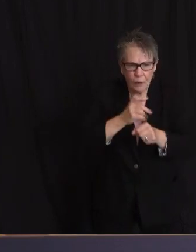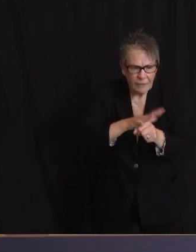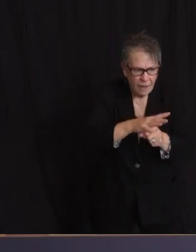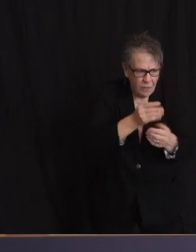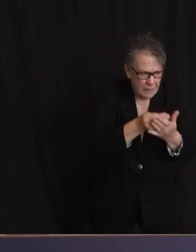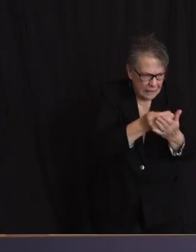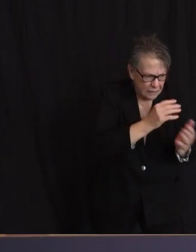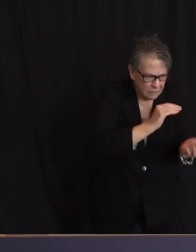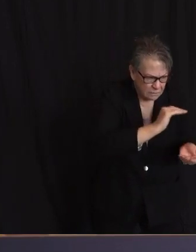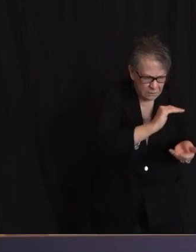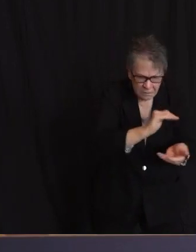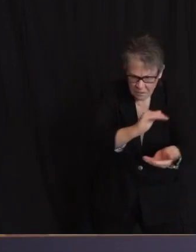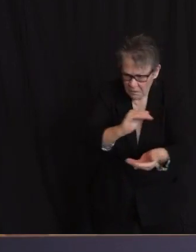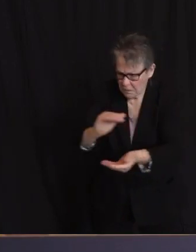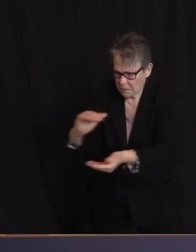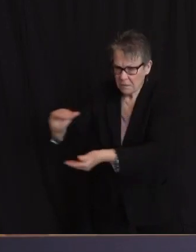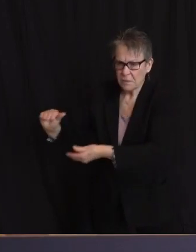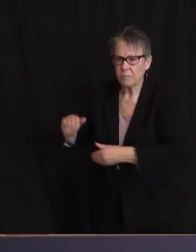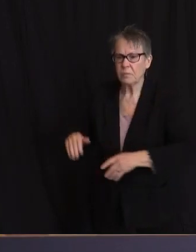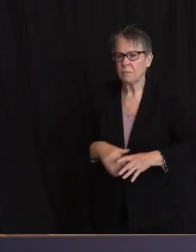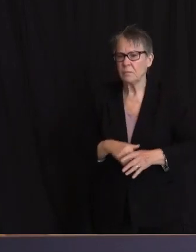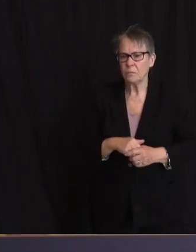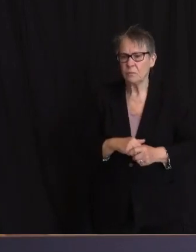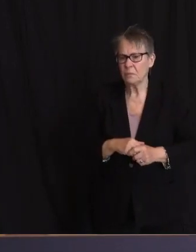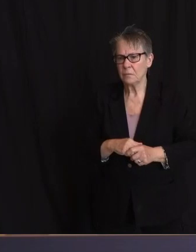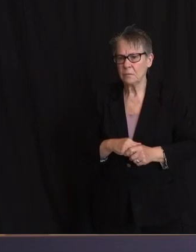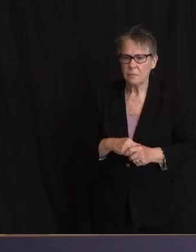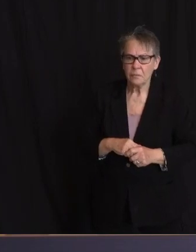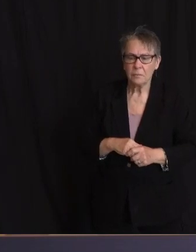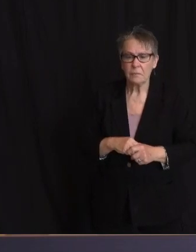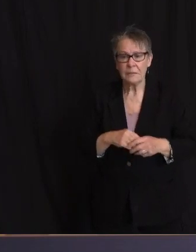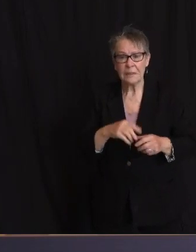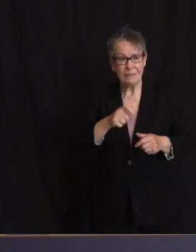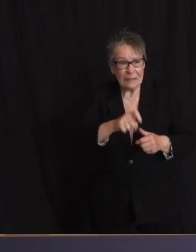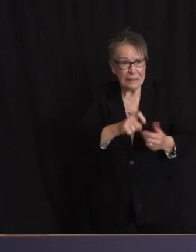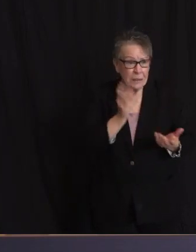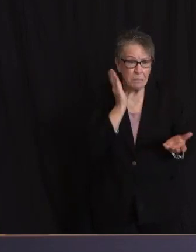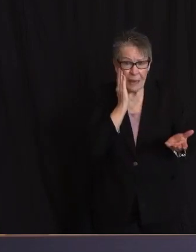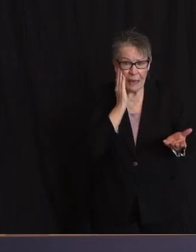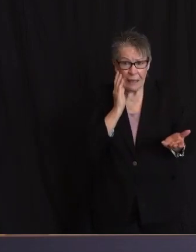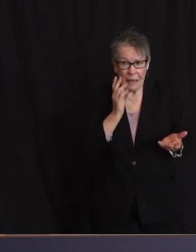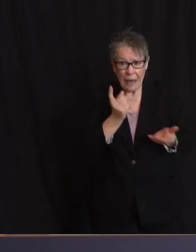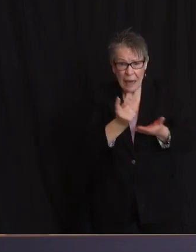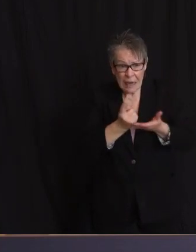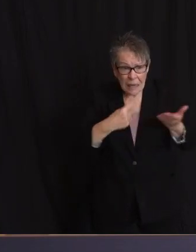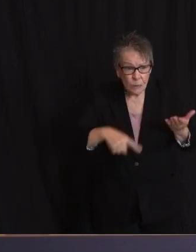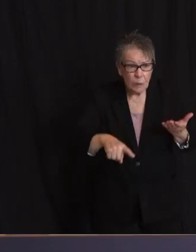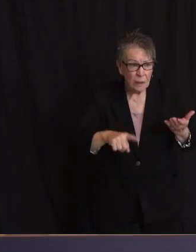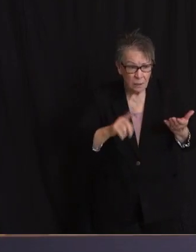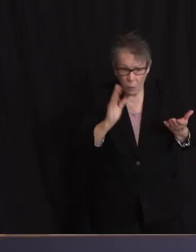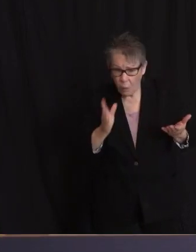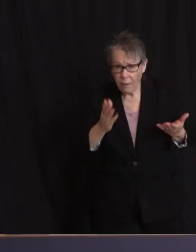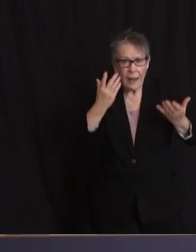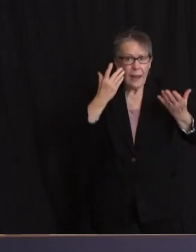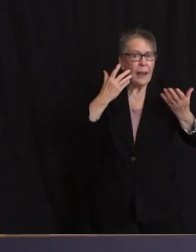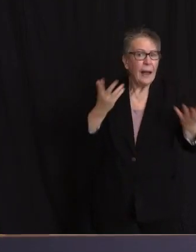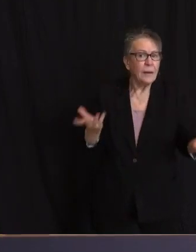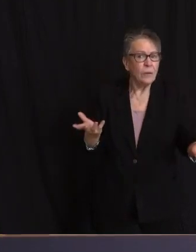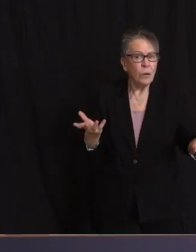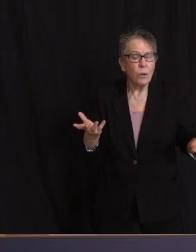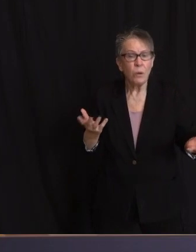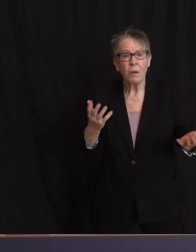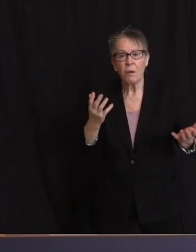week, or please God not, but 6 or 10 months from now, if this follows an H1N1 path, which God willing